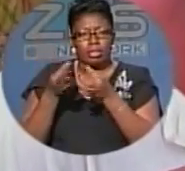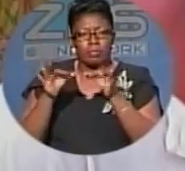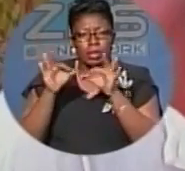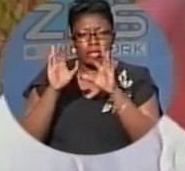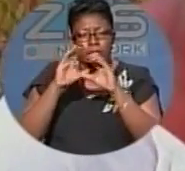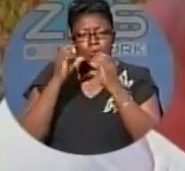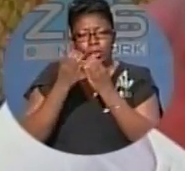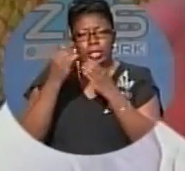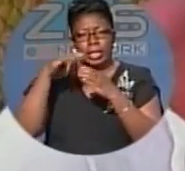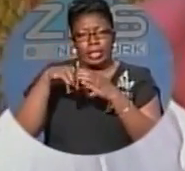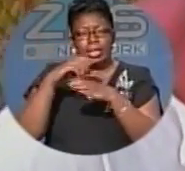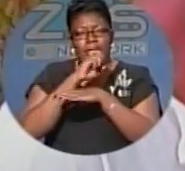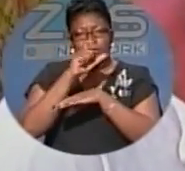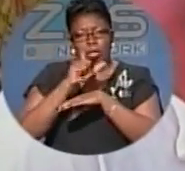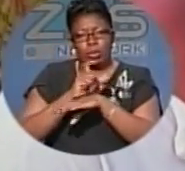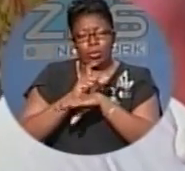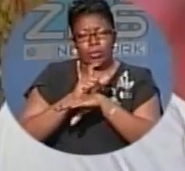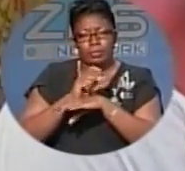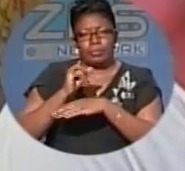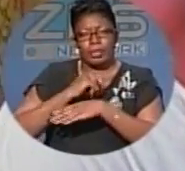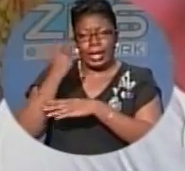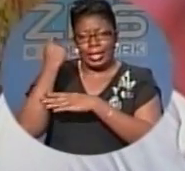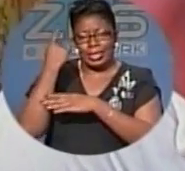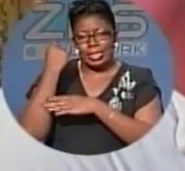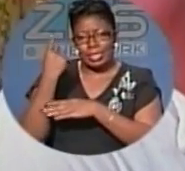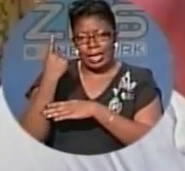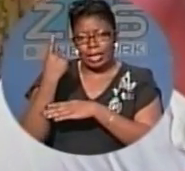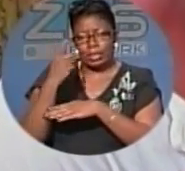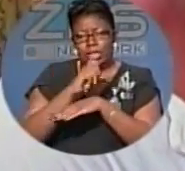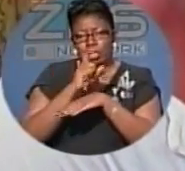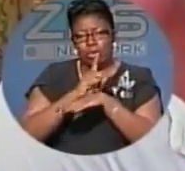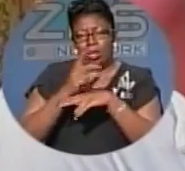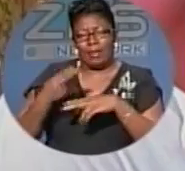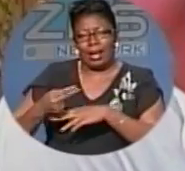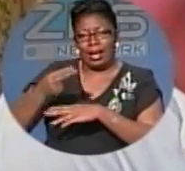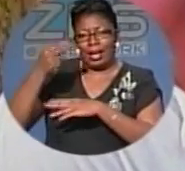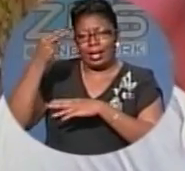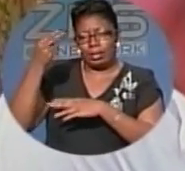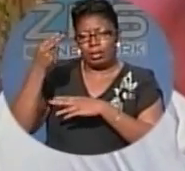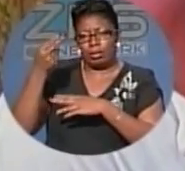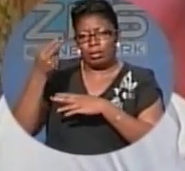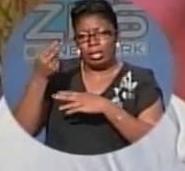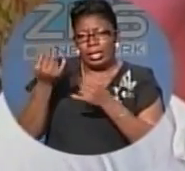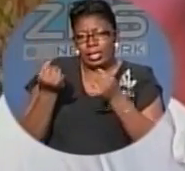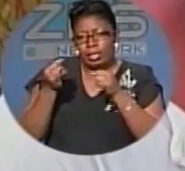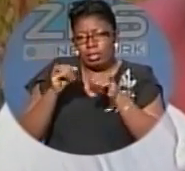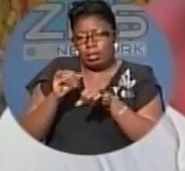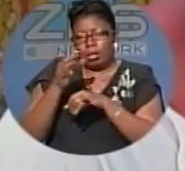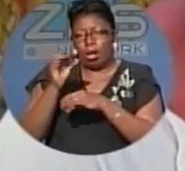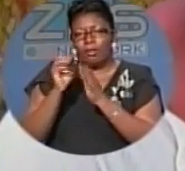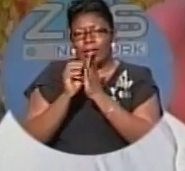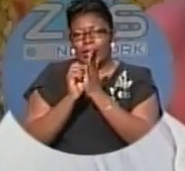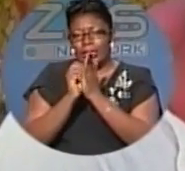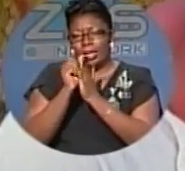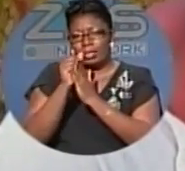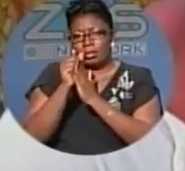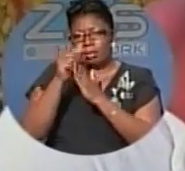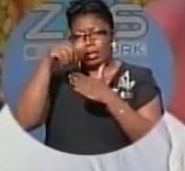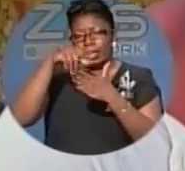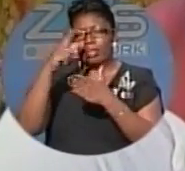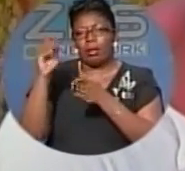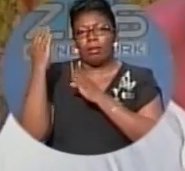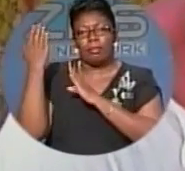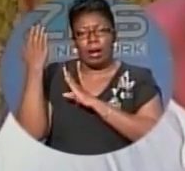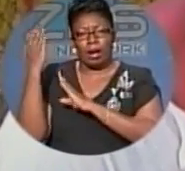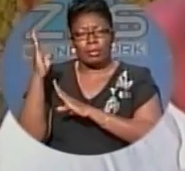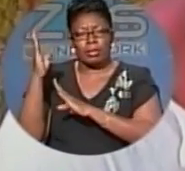community of Eleuthera. From what I understand, Eleuthera has a higher incident of cancer in the Bahamas,